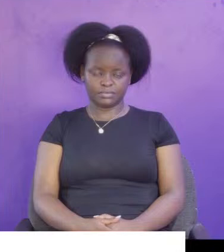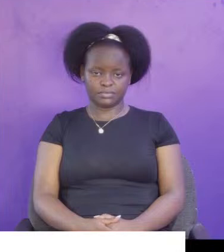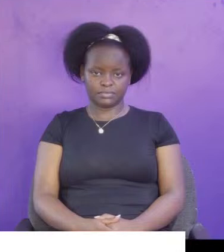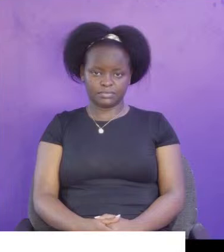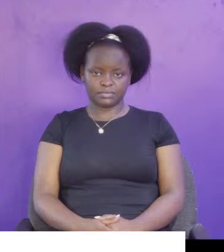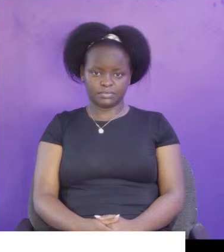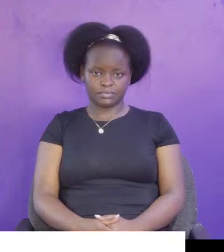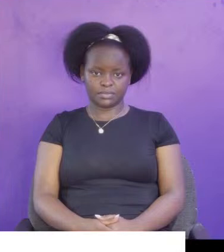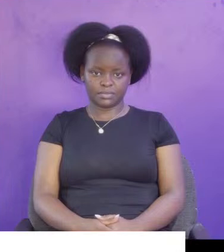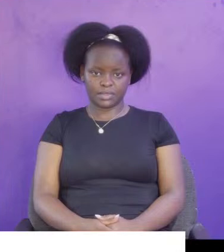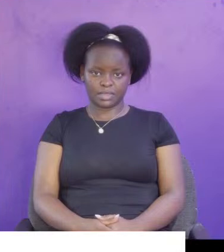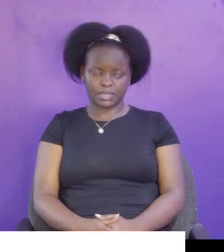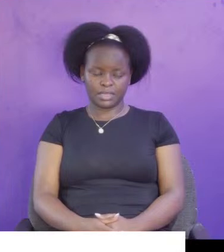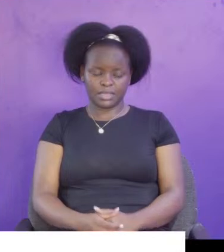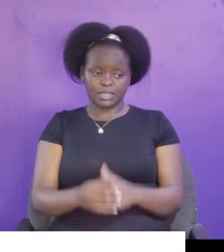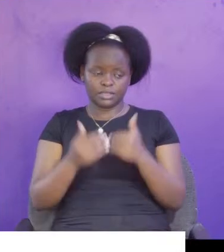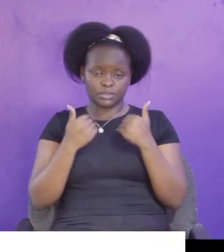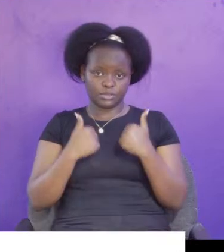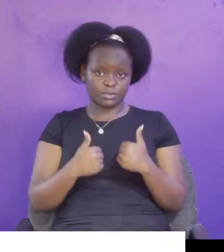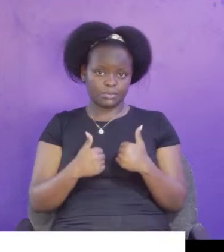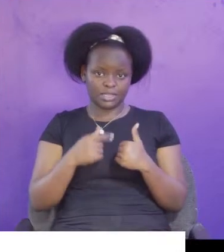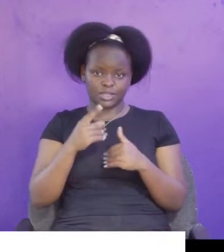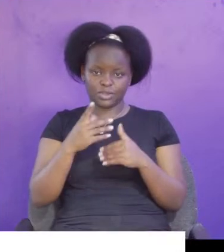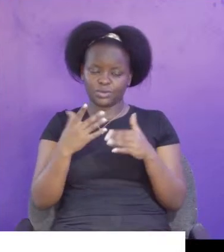To me, you were simply Dad.